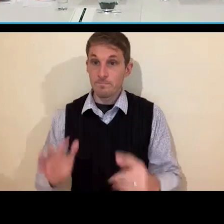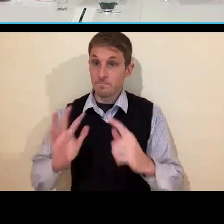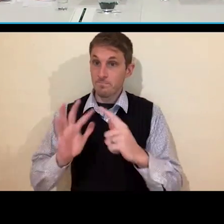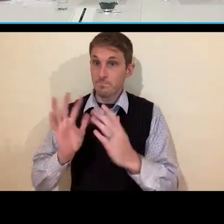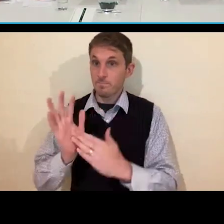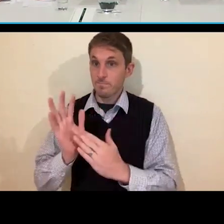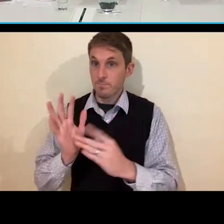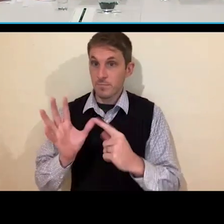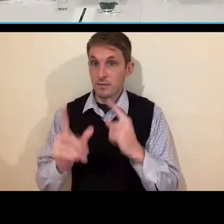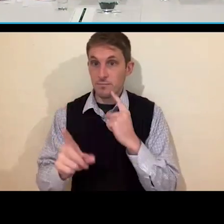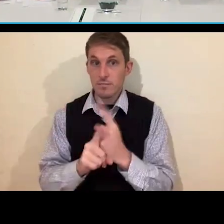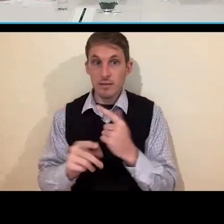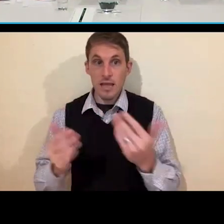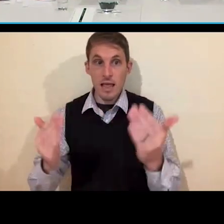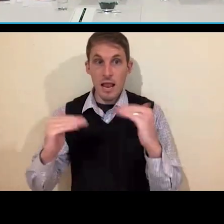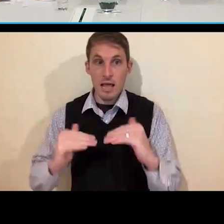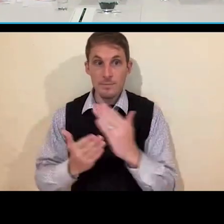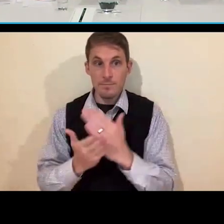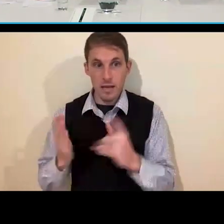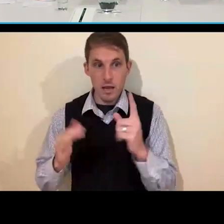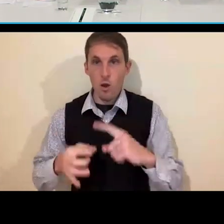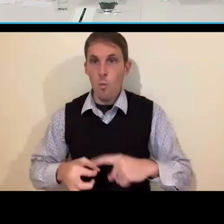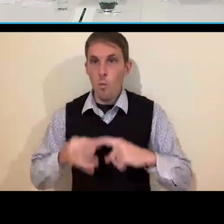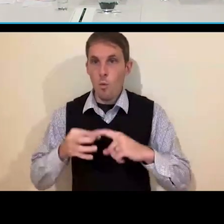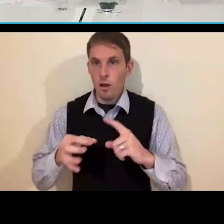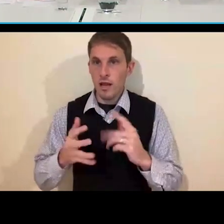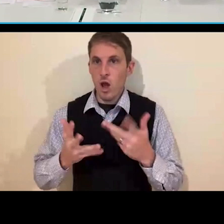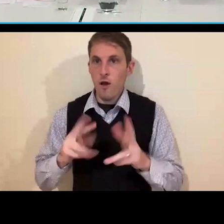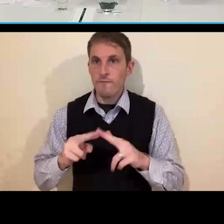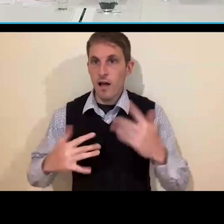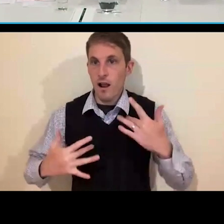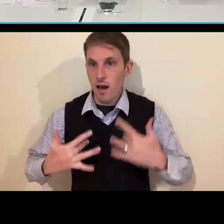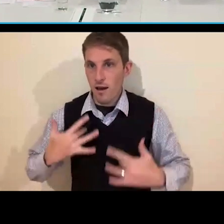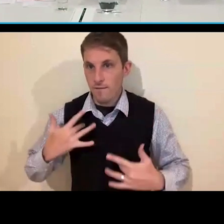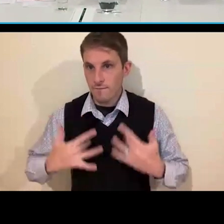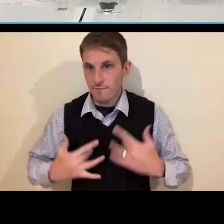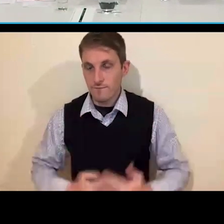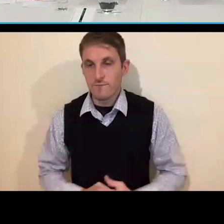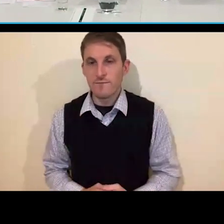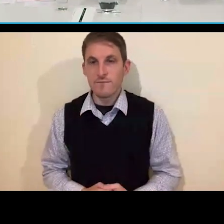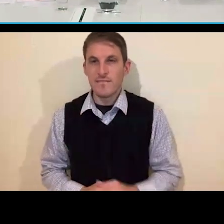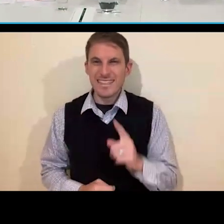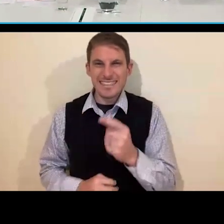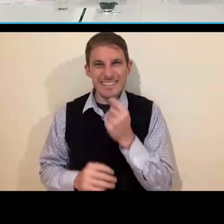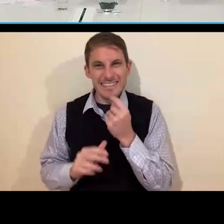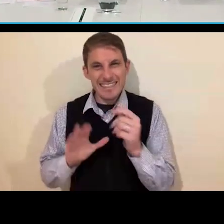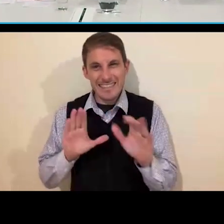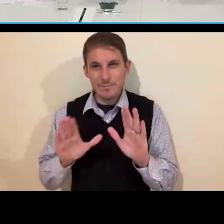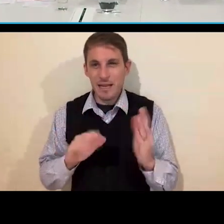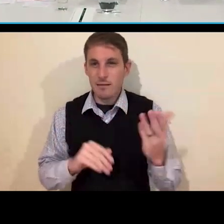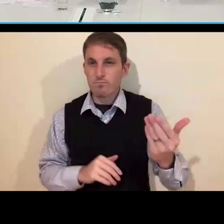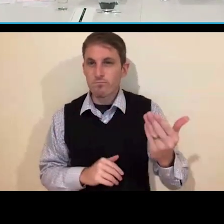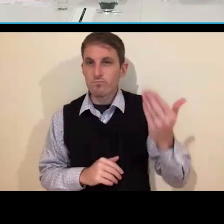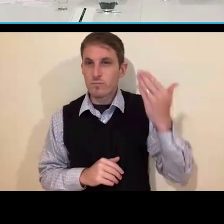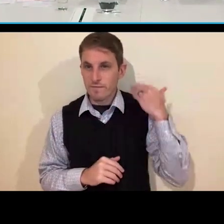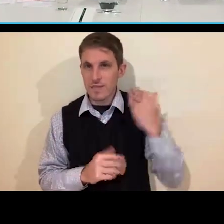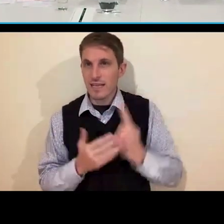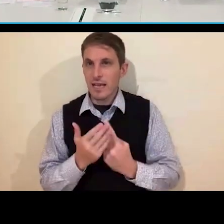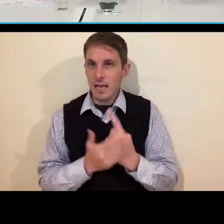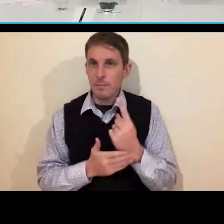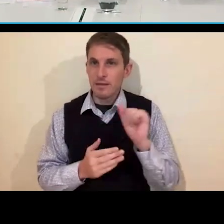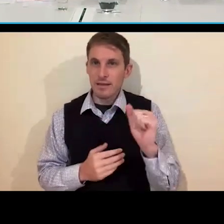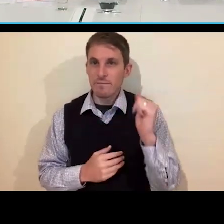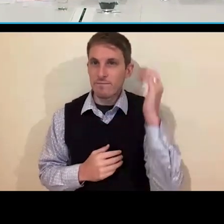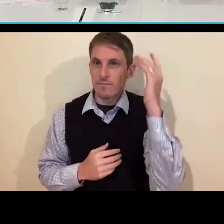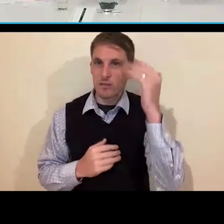final domain, which is quality of life, this is similar to the previous in that it comes back to that